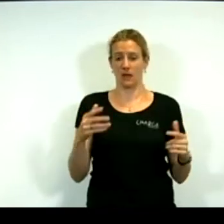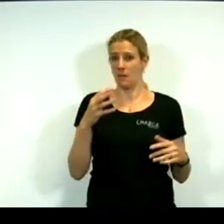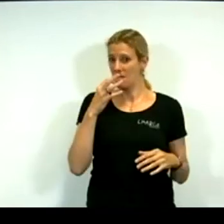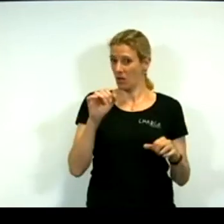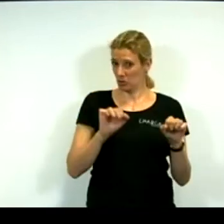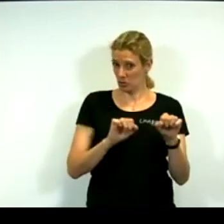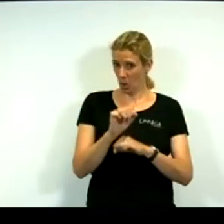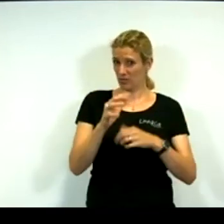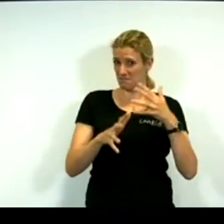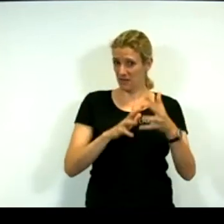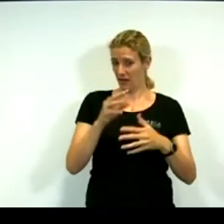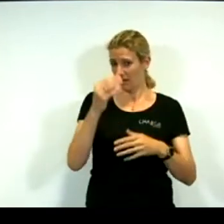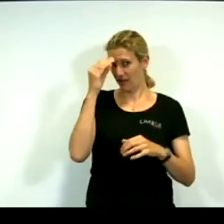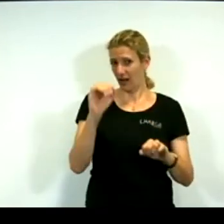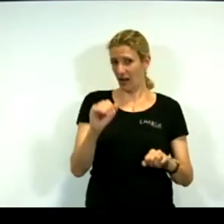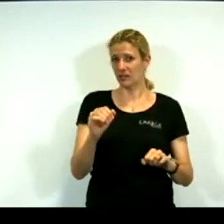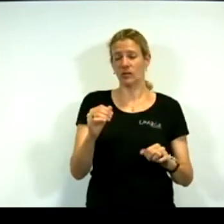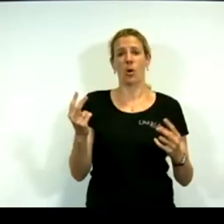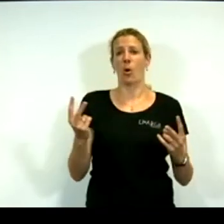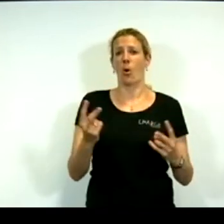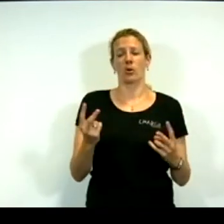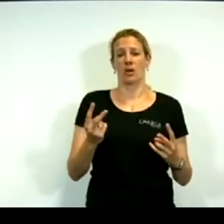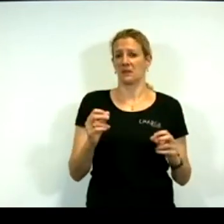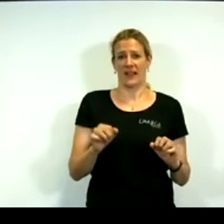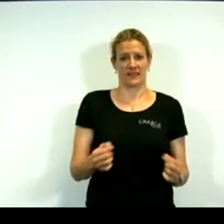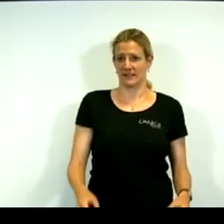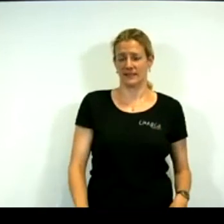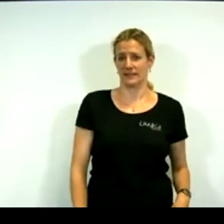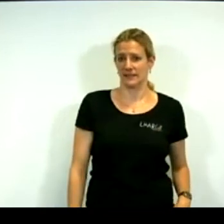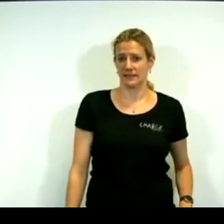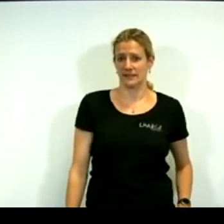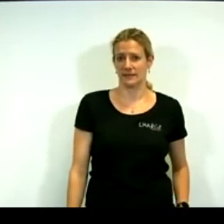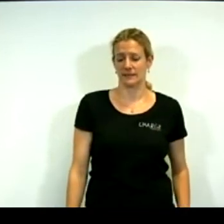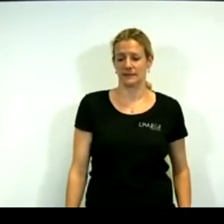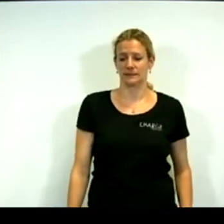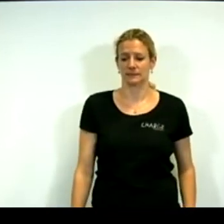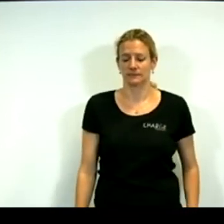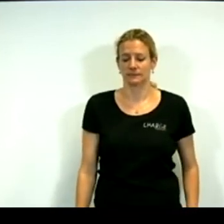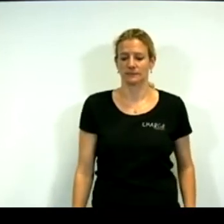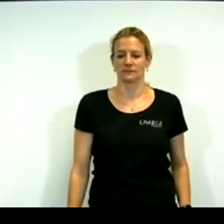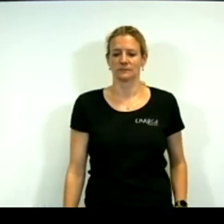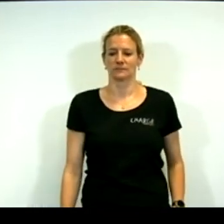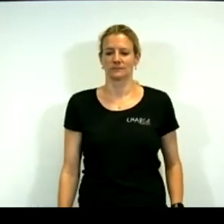macula. Will she still be able to learn sign language, or would that be too much detail?